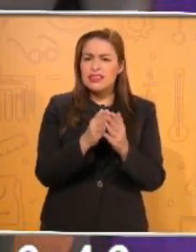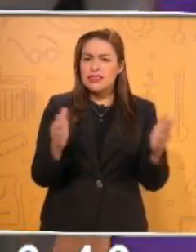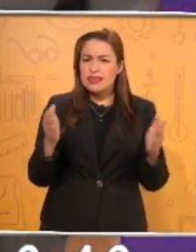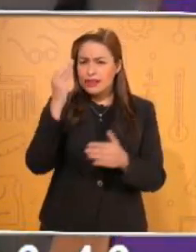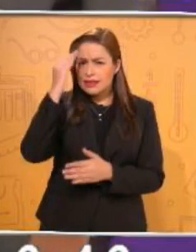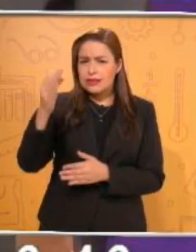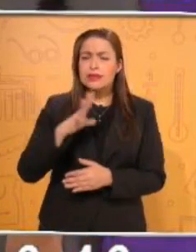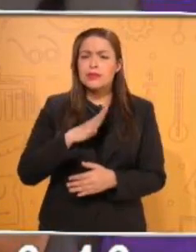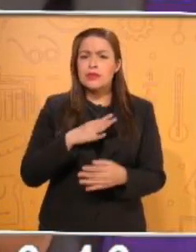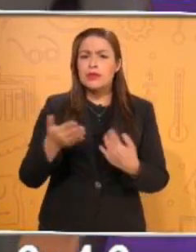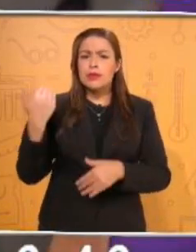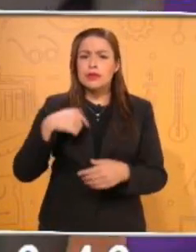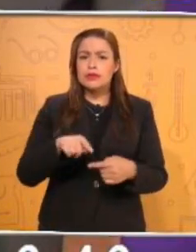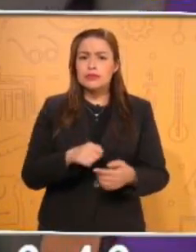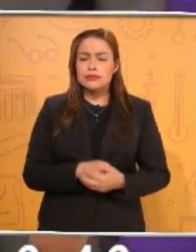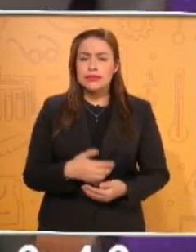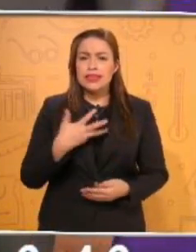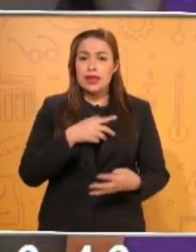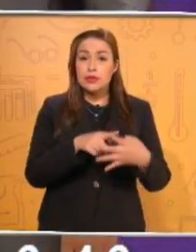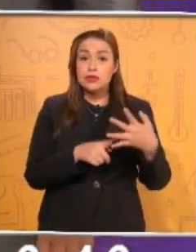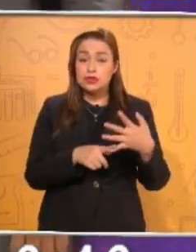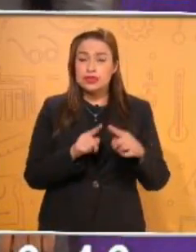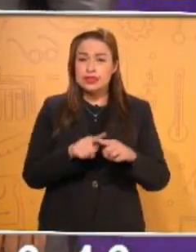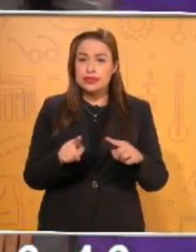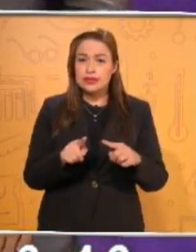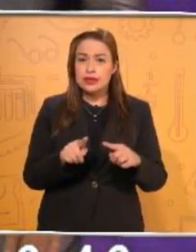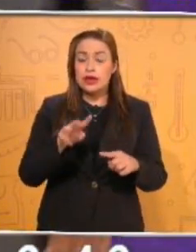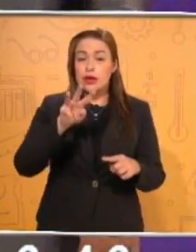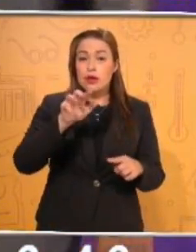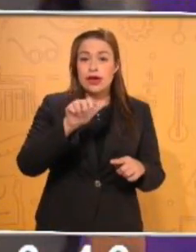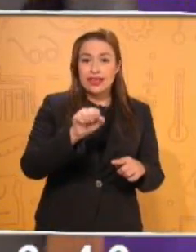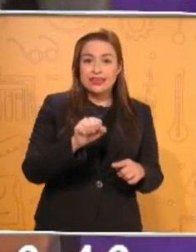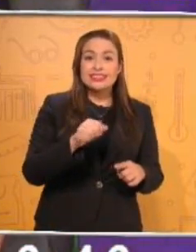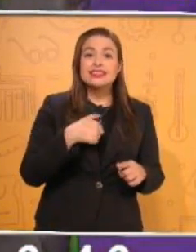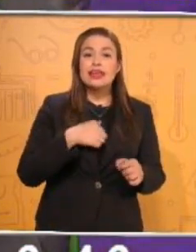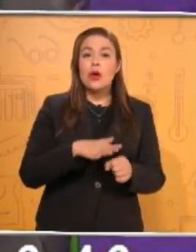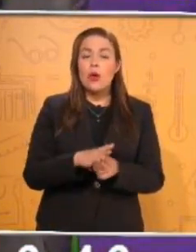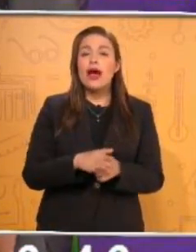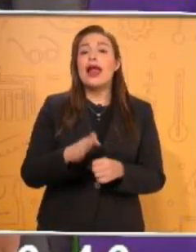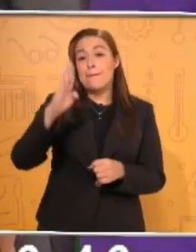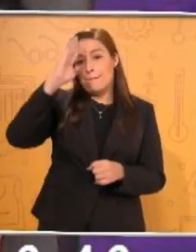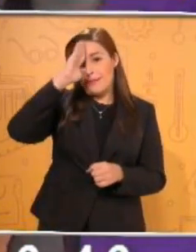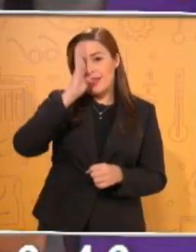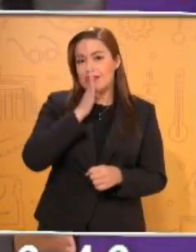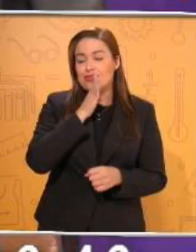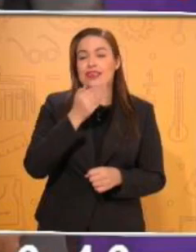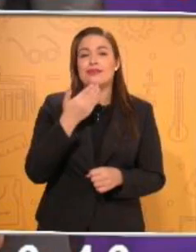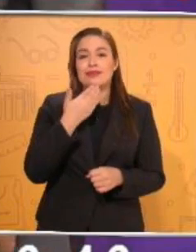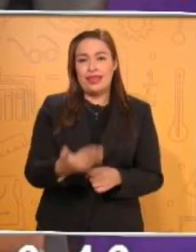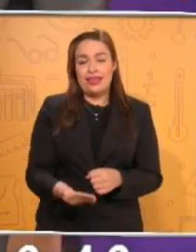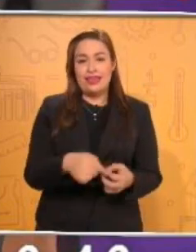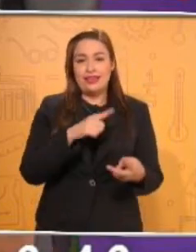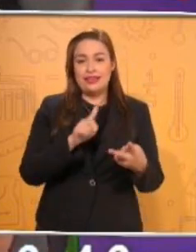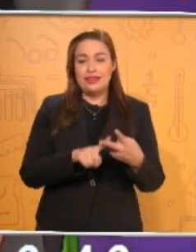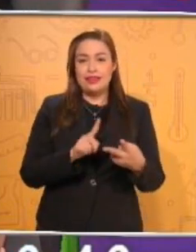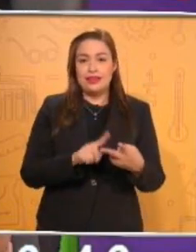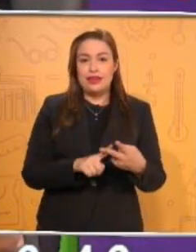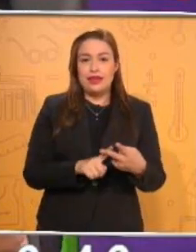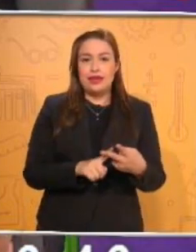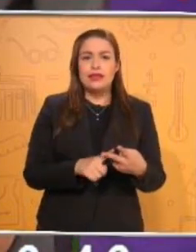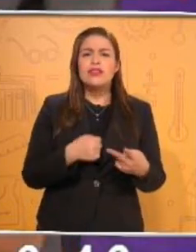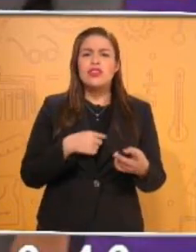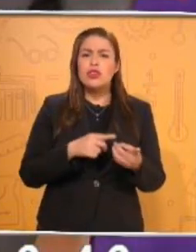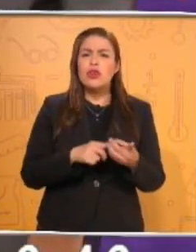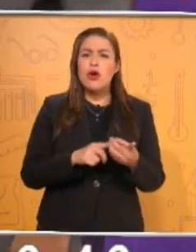options. You're right, it was the middle of the day. Number 2, where were these people?